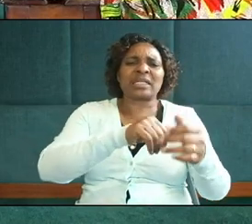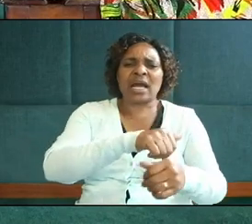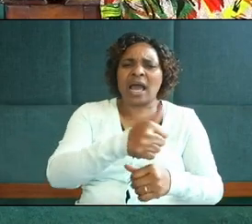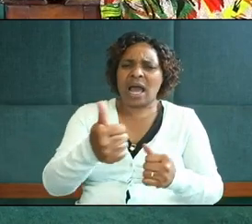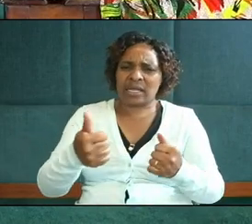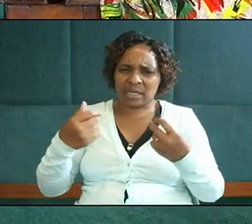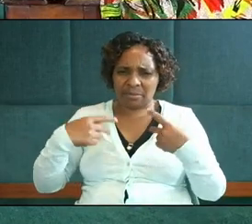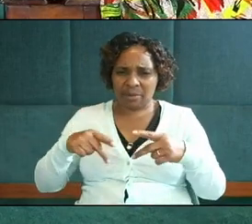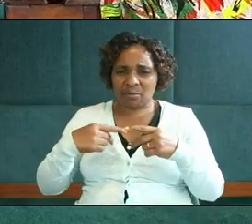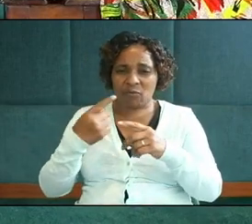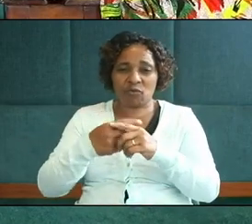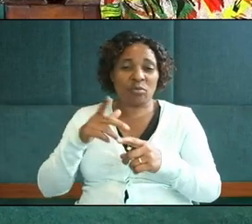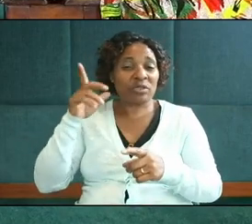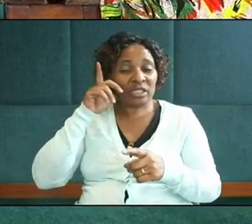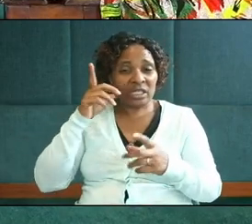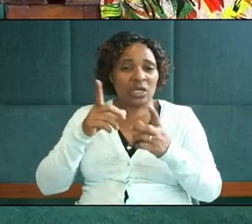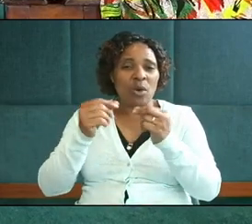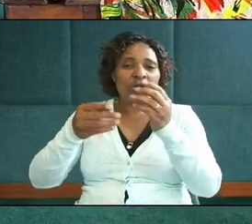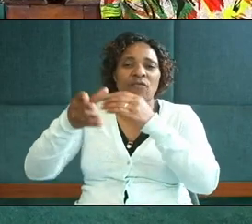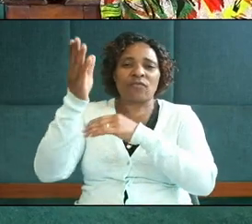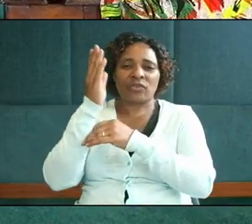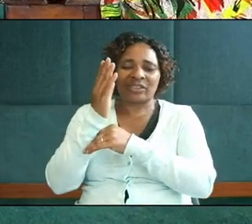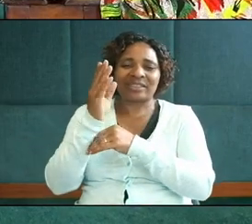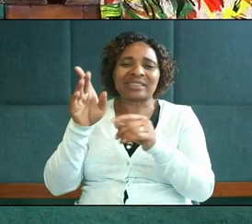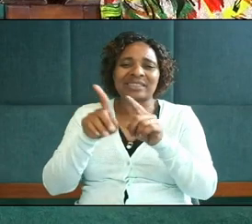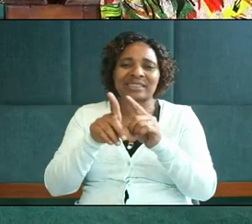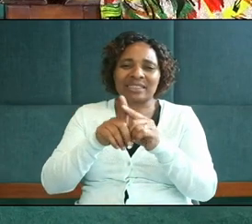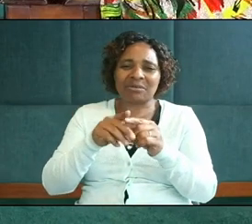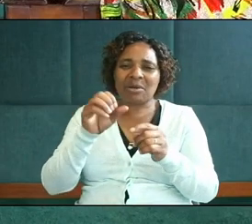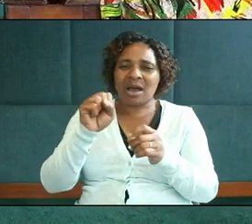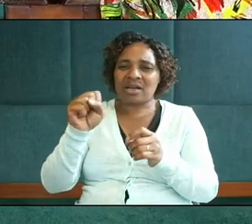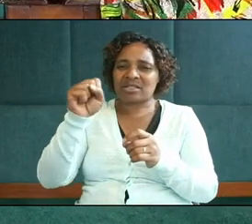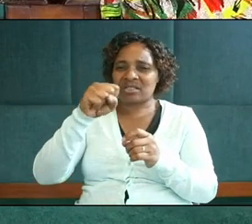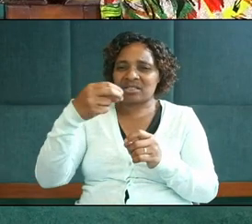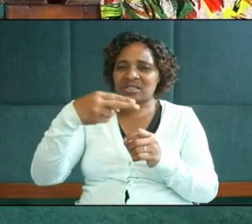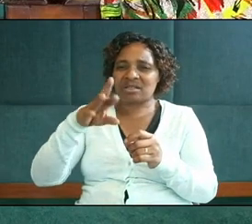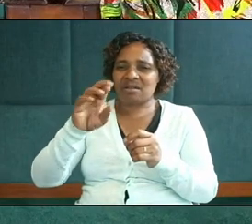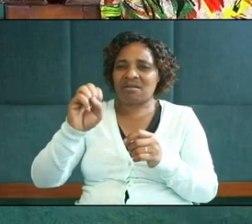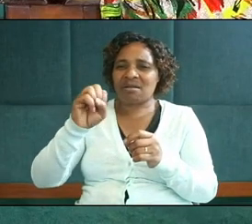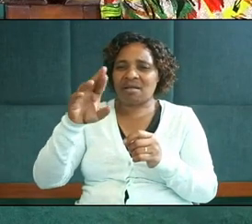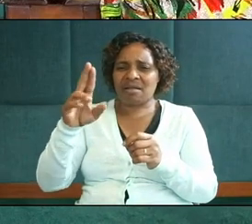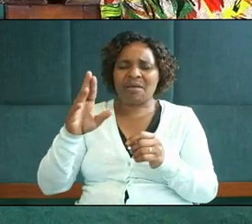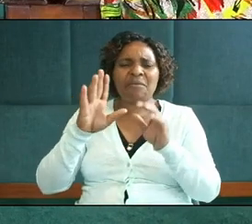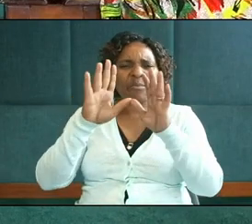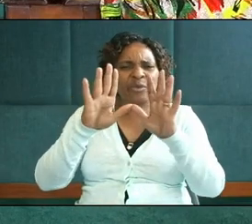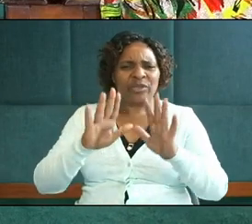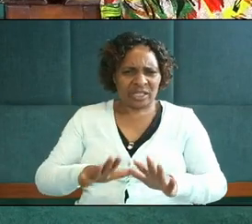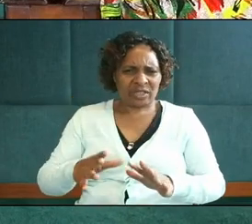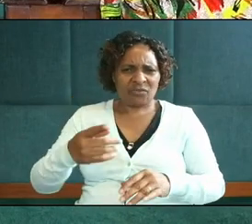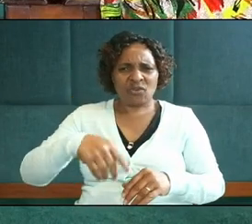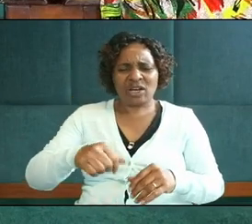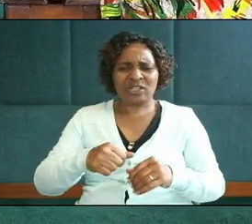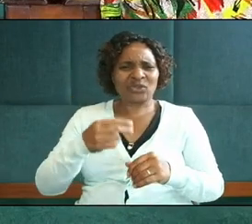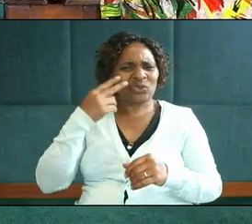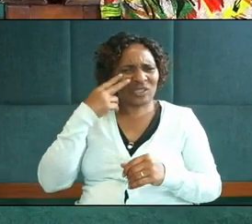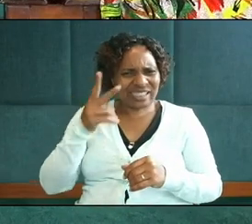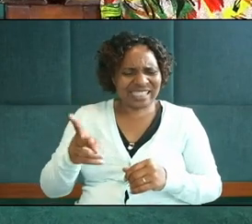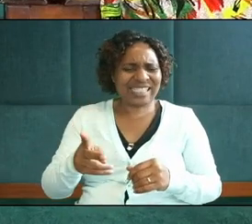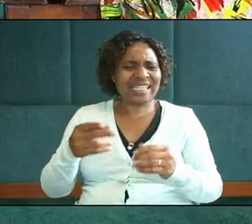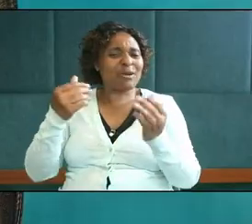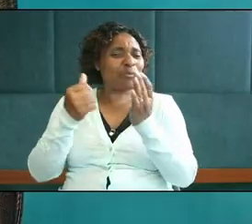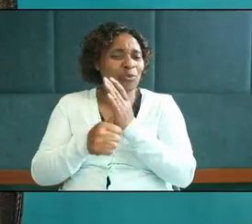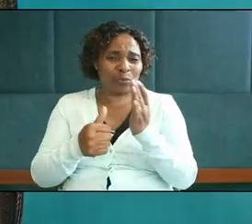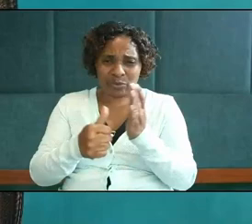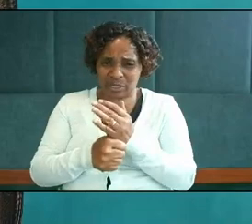from listening to the word of God. And even as Ashley has made the appeal, it's important for us even to see the dire